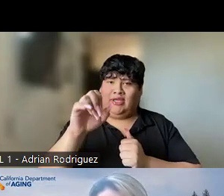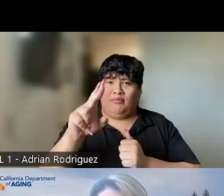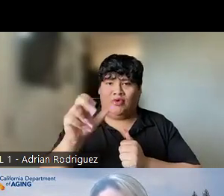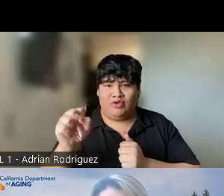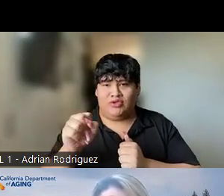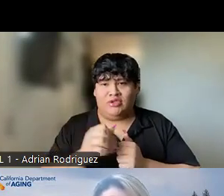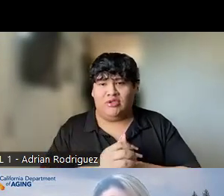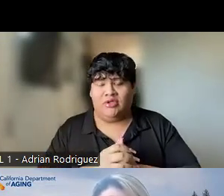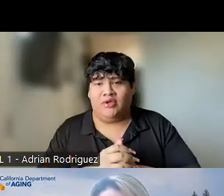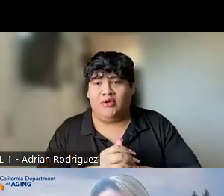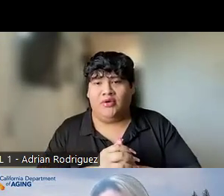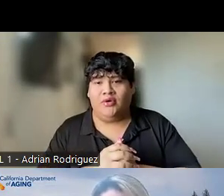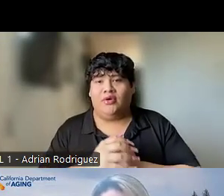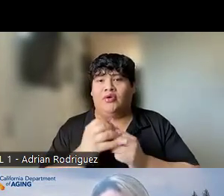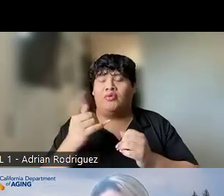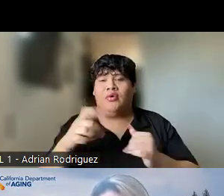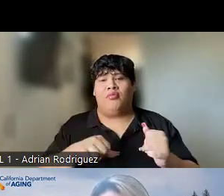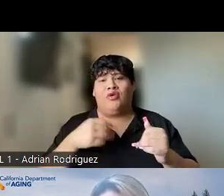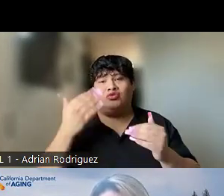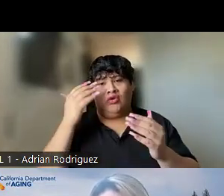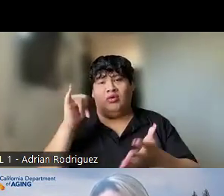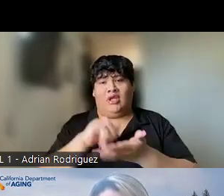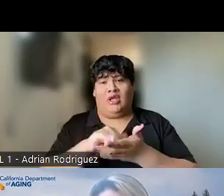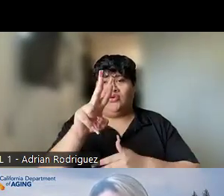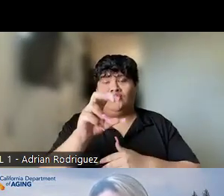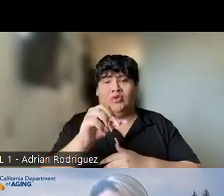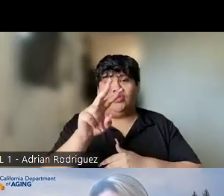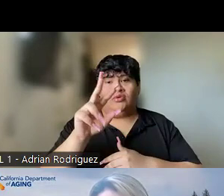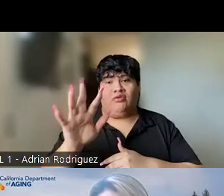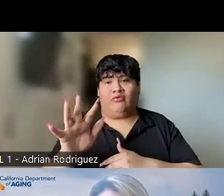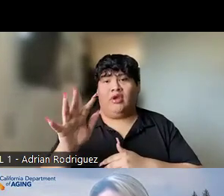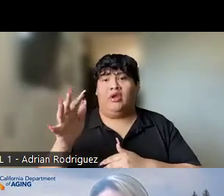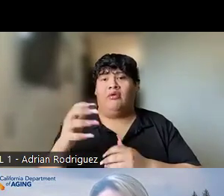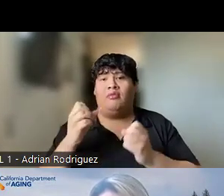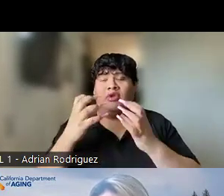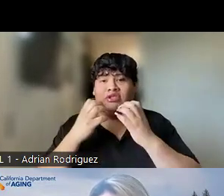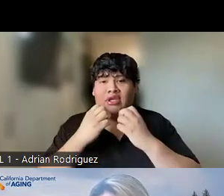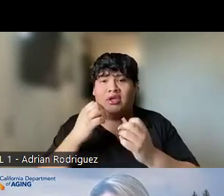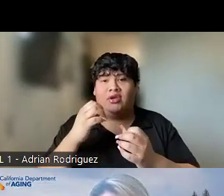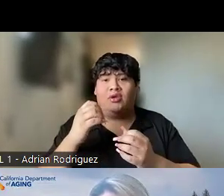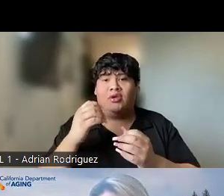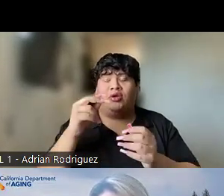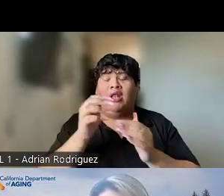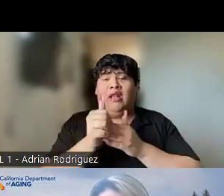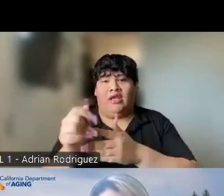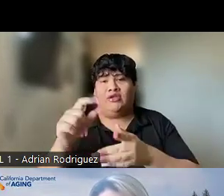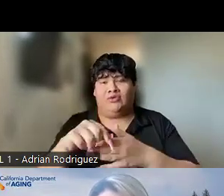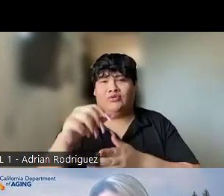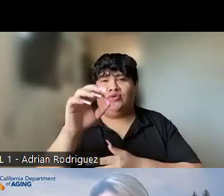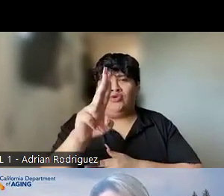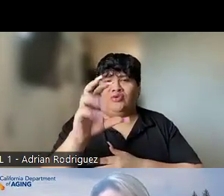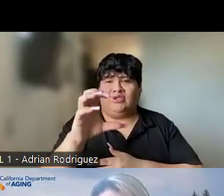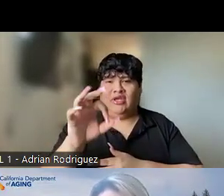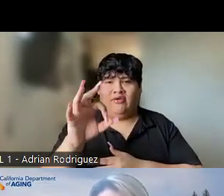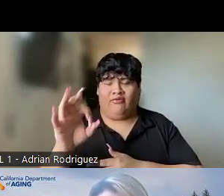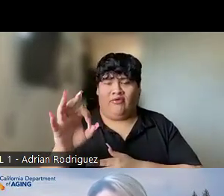conditions. We're proud to note that in 2025, Dementia Care Aware, led by UCSF, received support